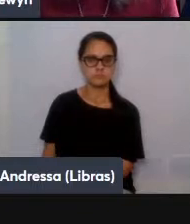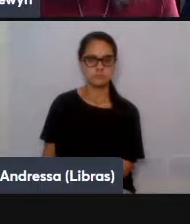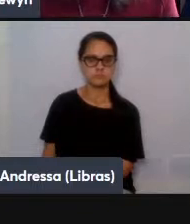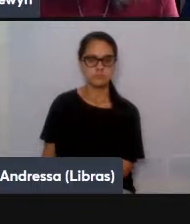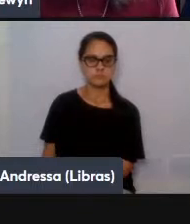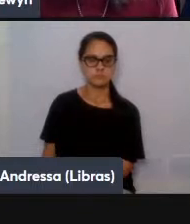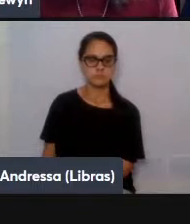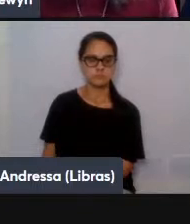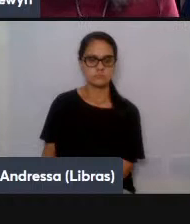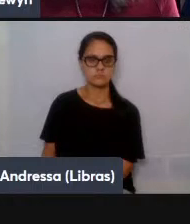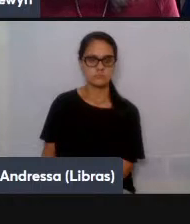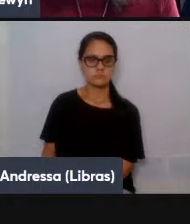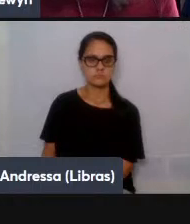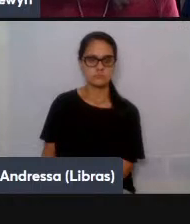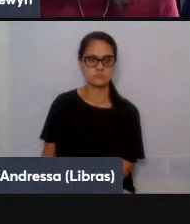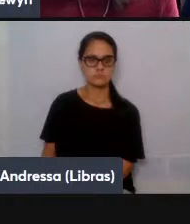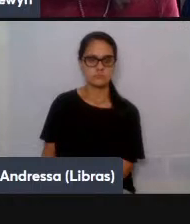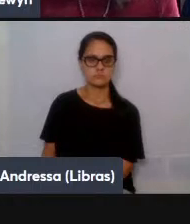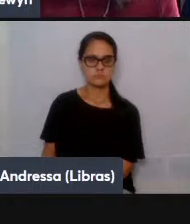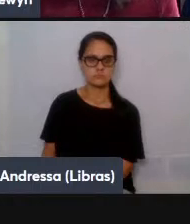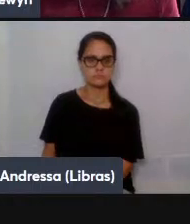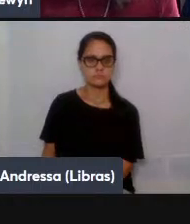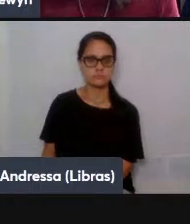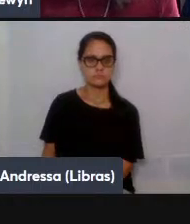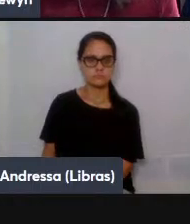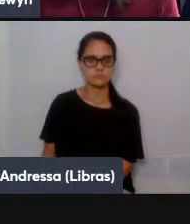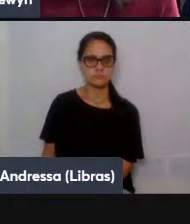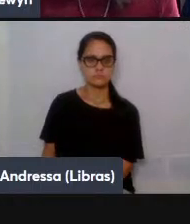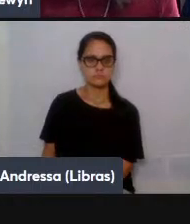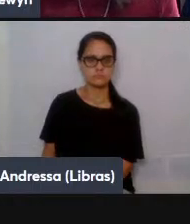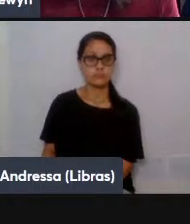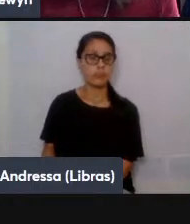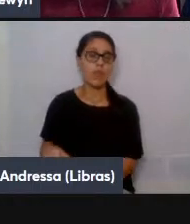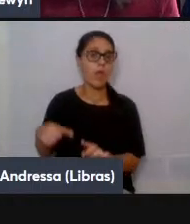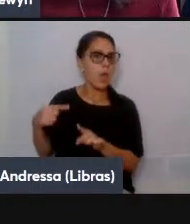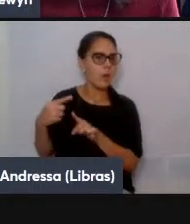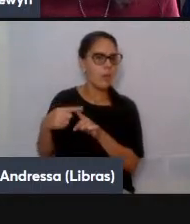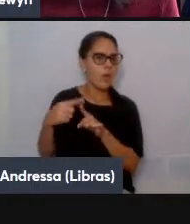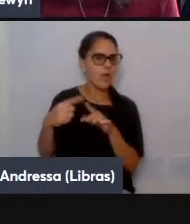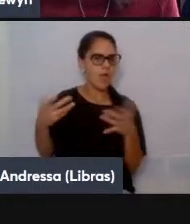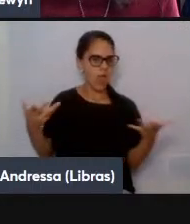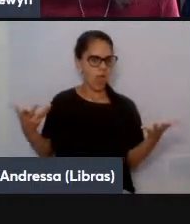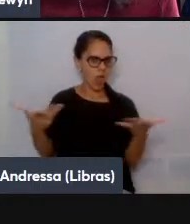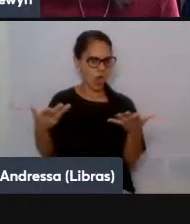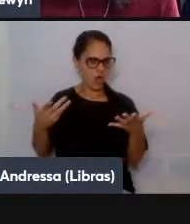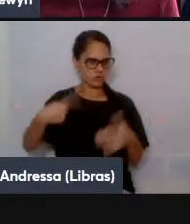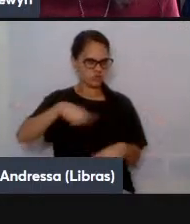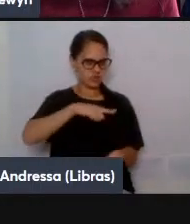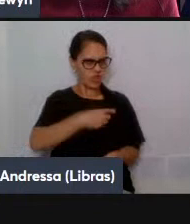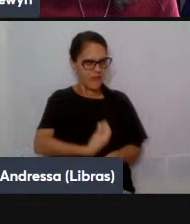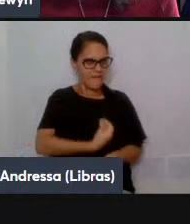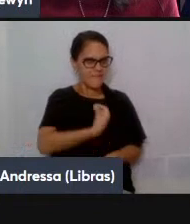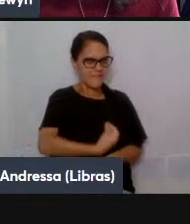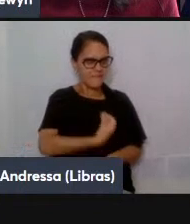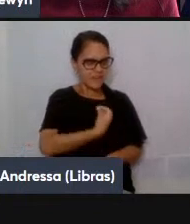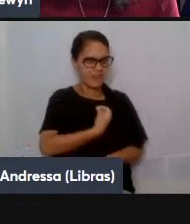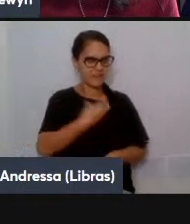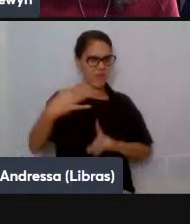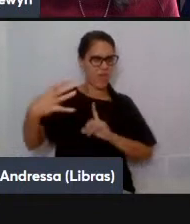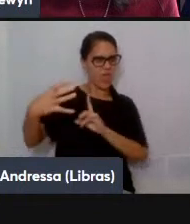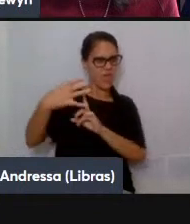the ways that that is expressed. Porque nós vivemos, de alguma forma, ainda